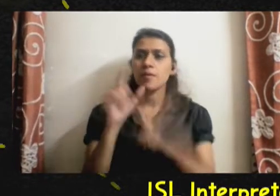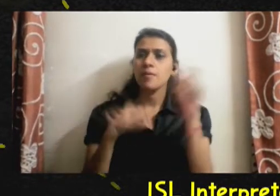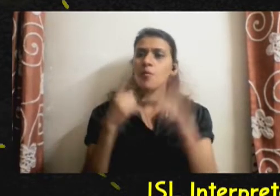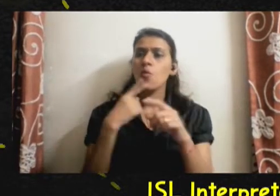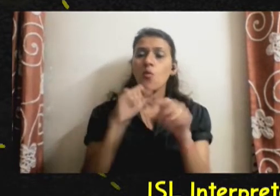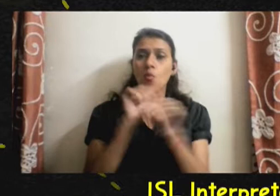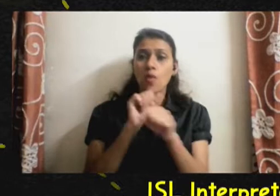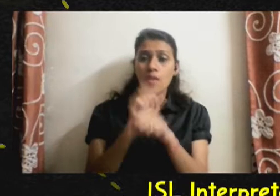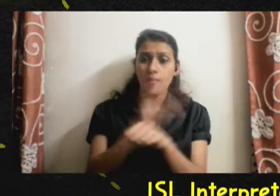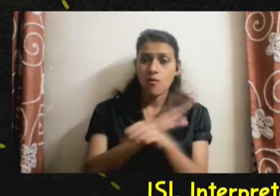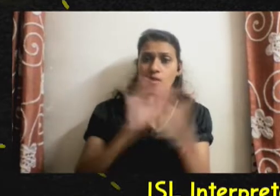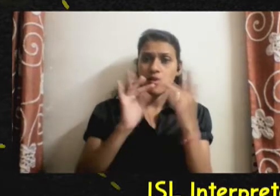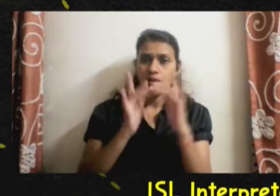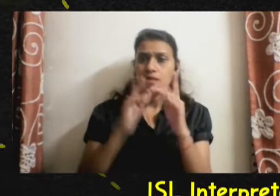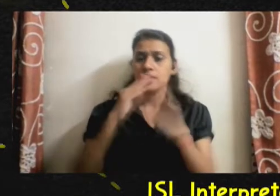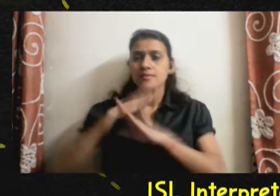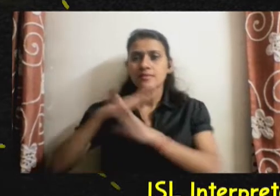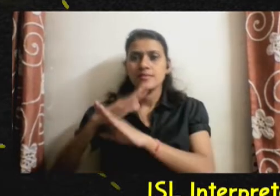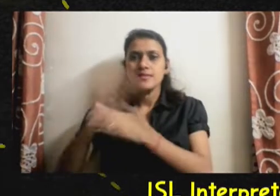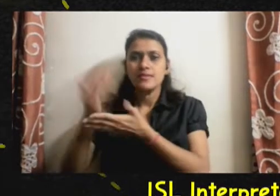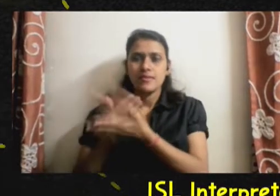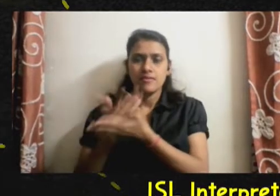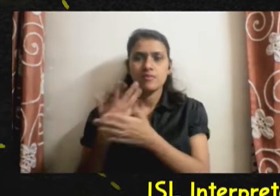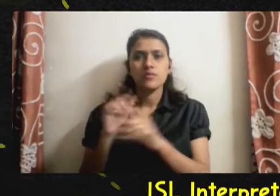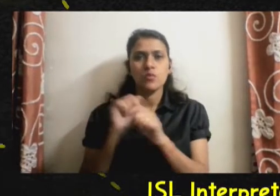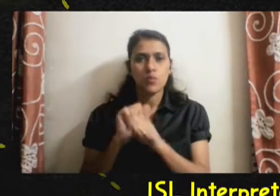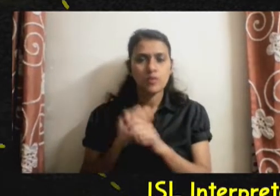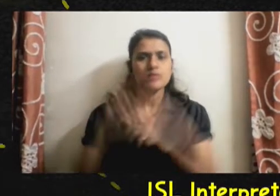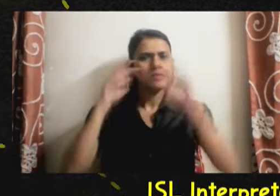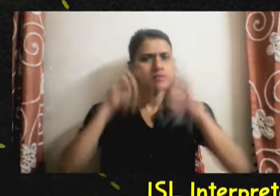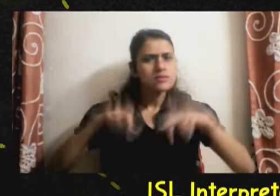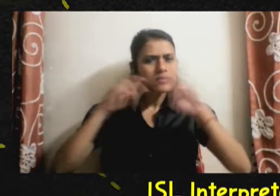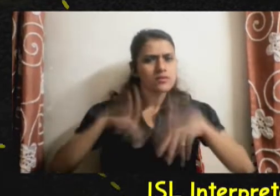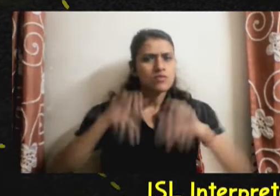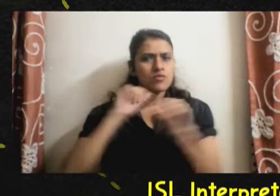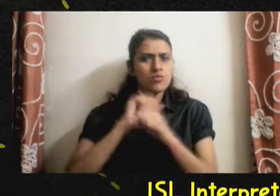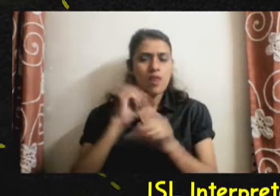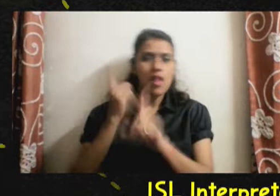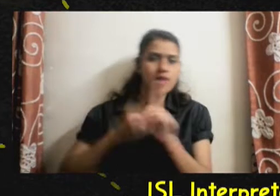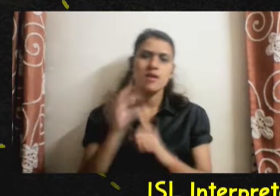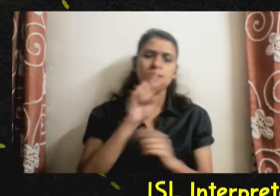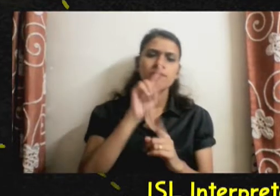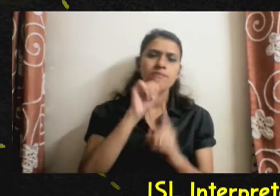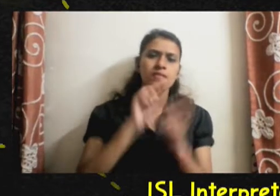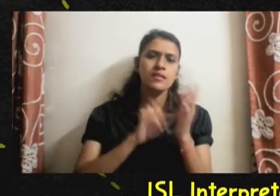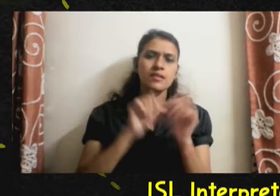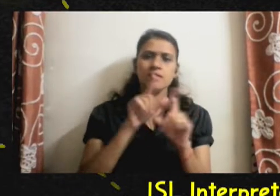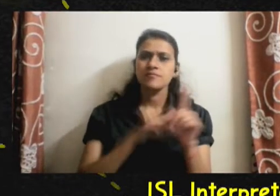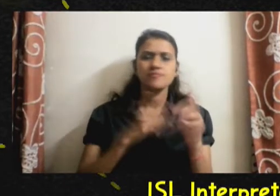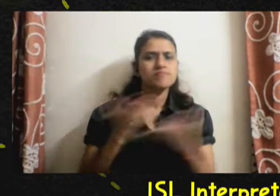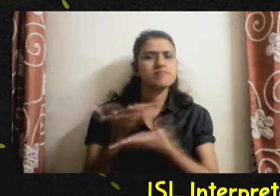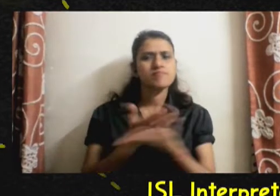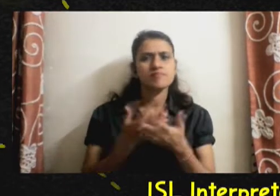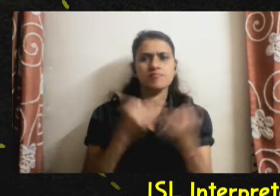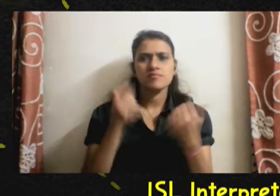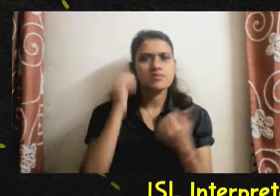on the internet to make it safer. So one of the research we did last year was looking at. But broadly, Rupsa,